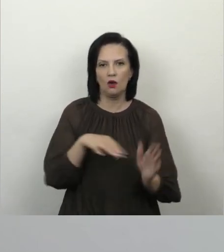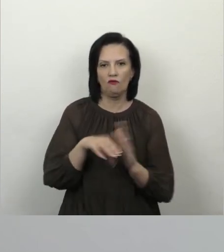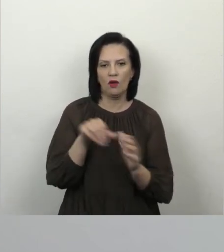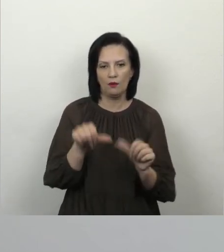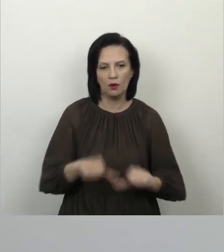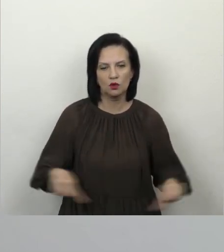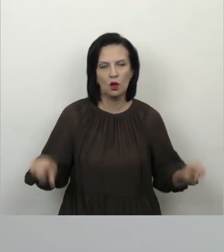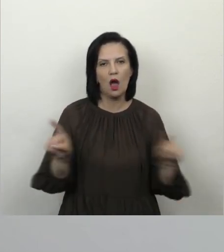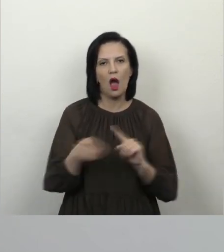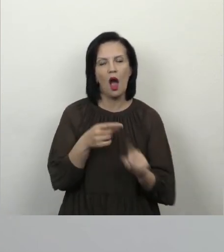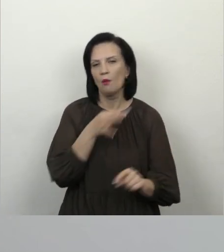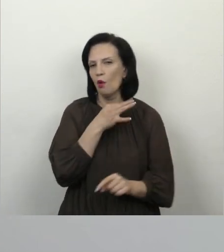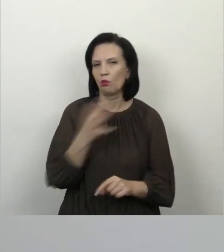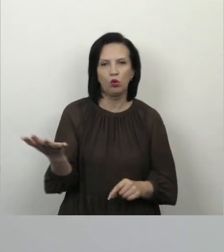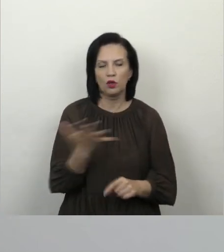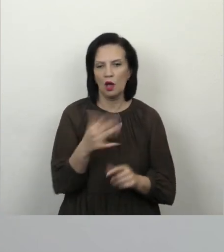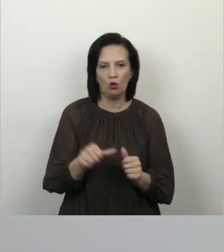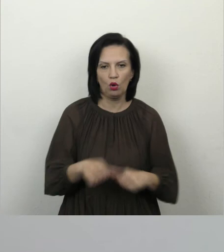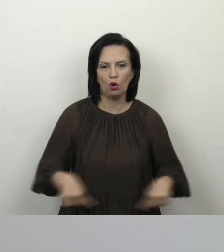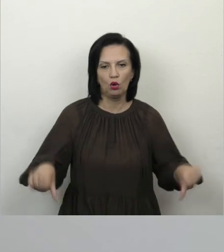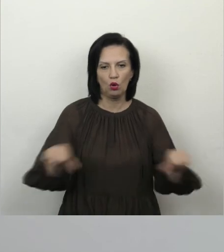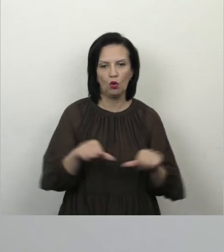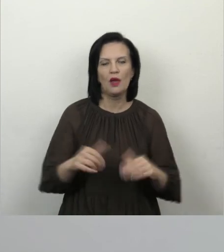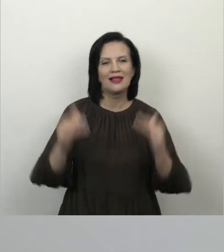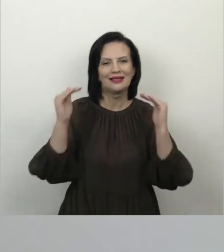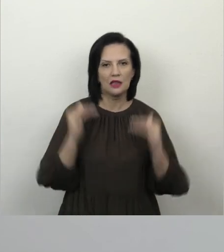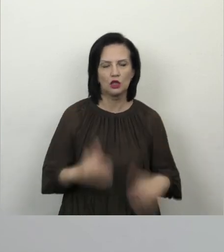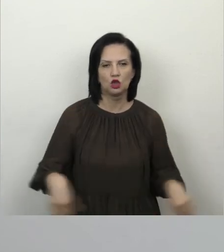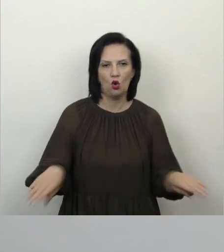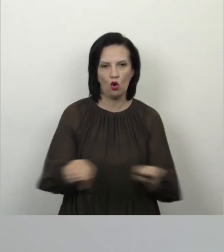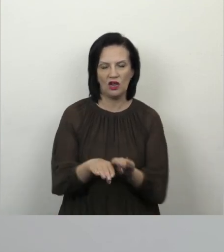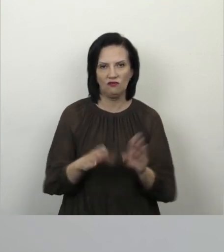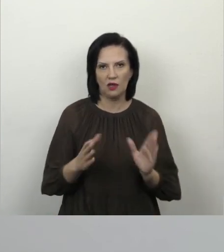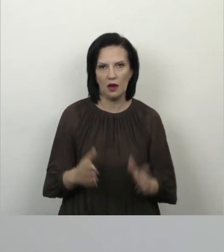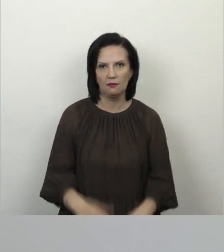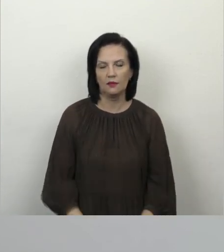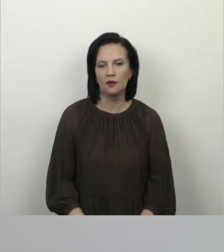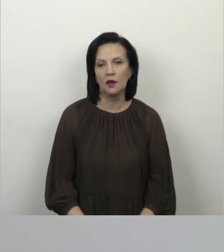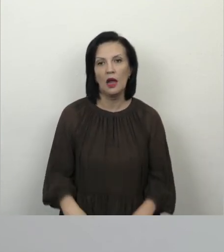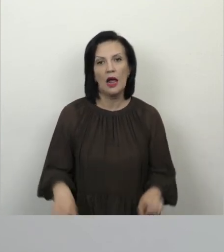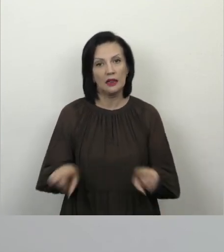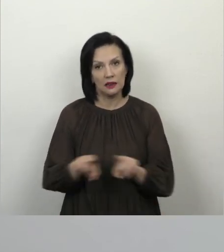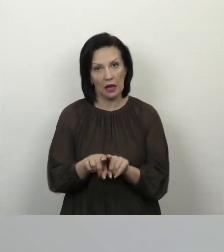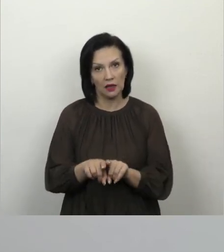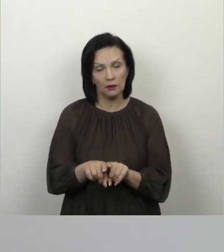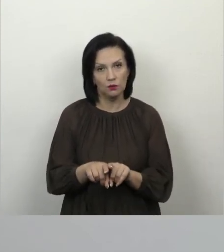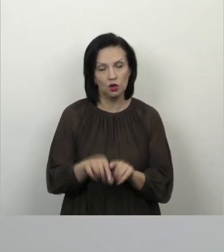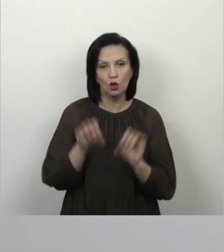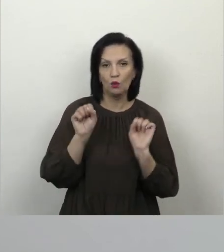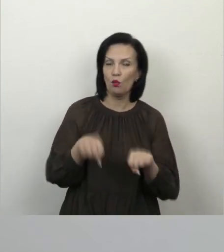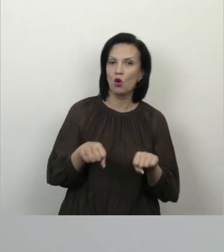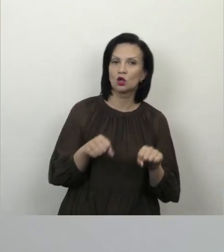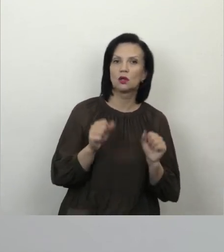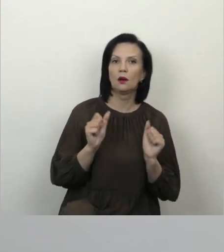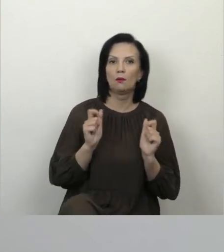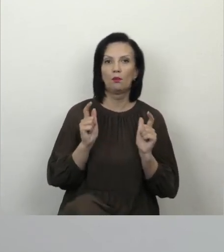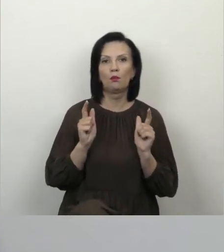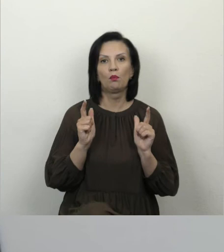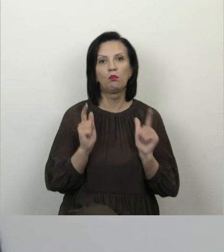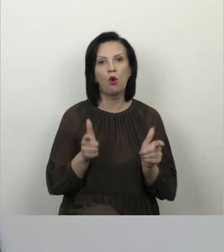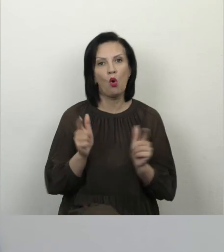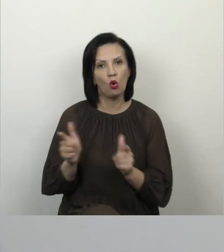election commissions or any other election commission of a lower level were correct. Therefore, one